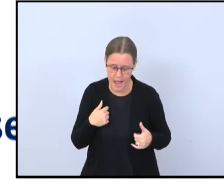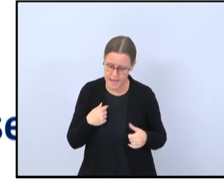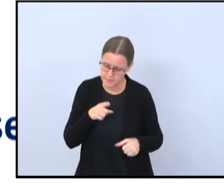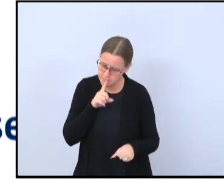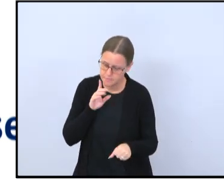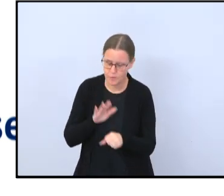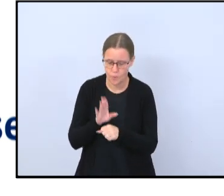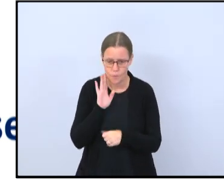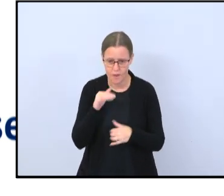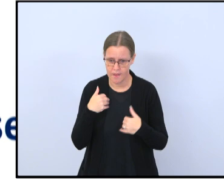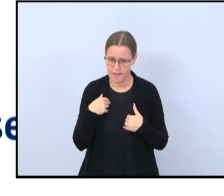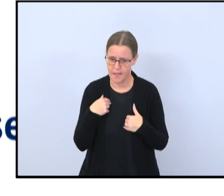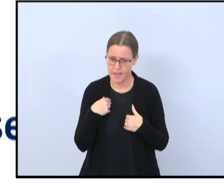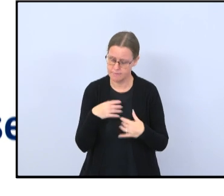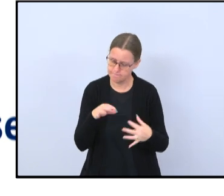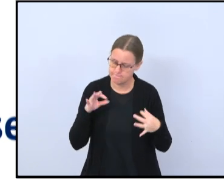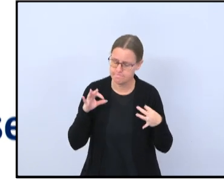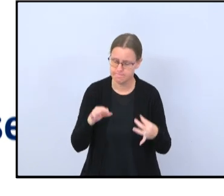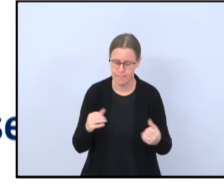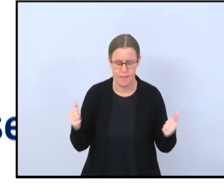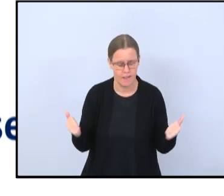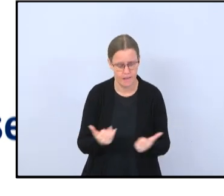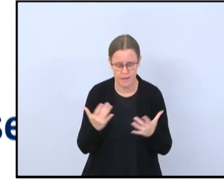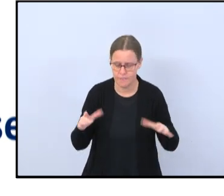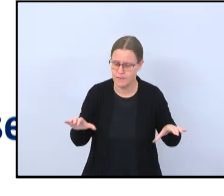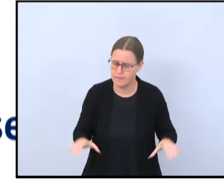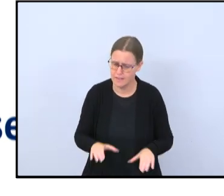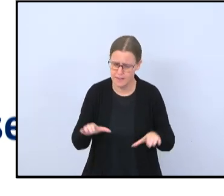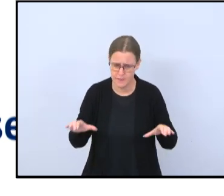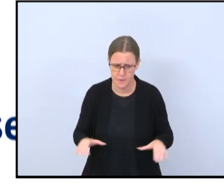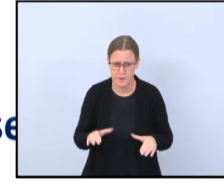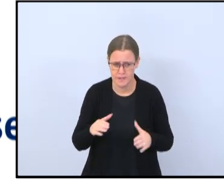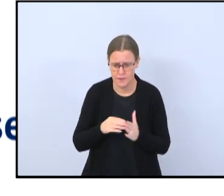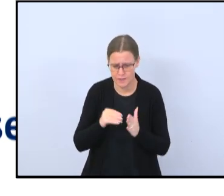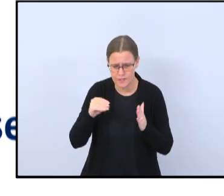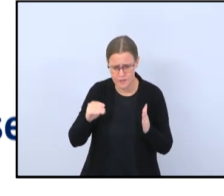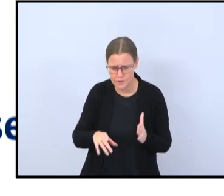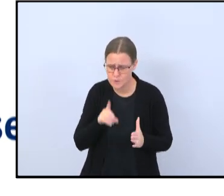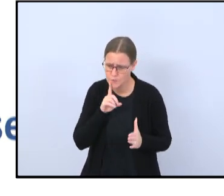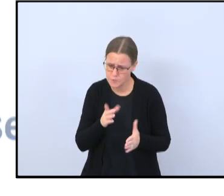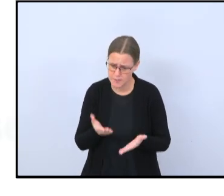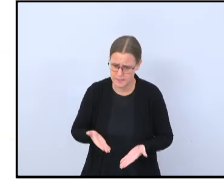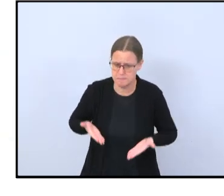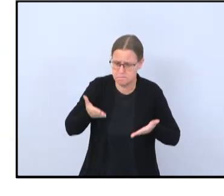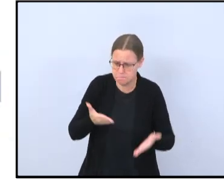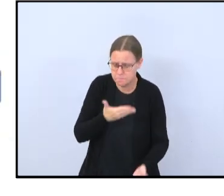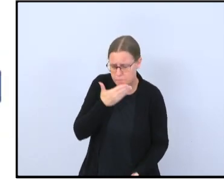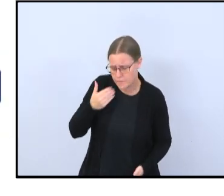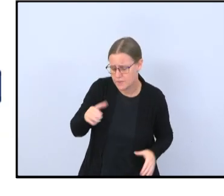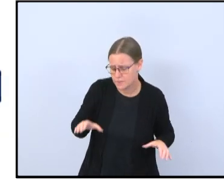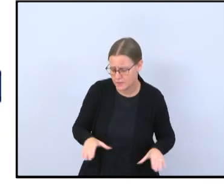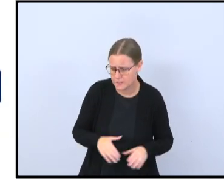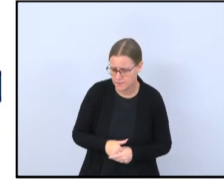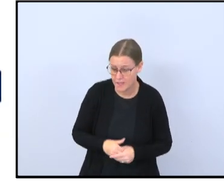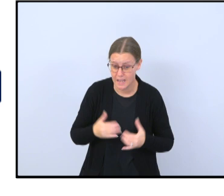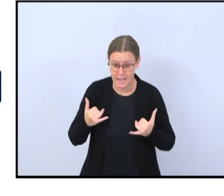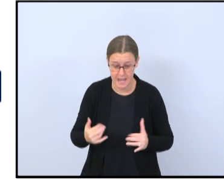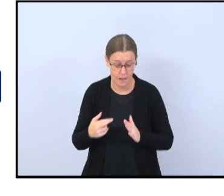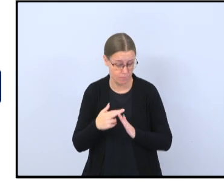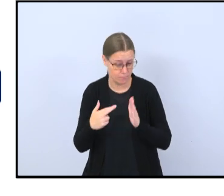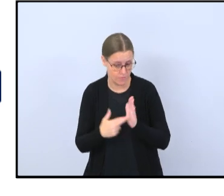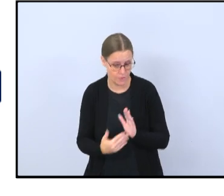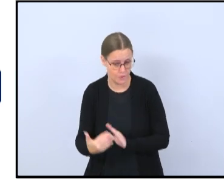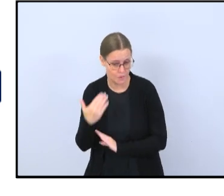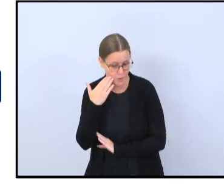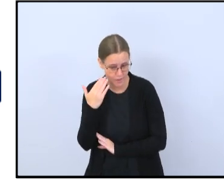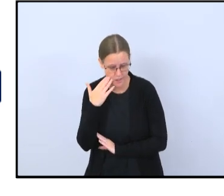do because we know that wisdom truly does work wonders and our kids deserve the absolute best. Now that we know the rules, at least